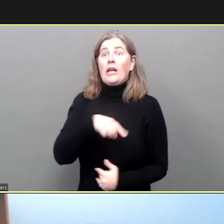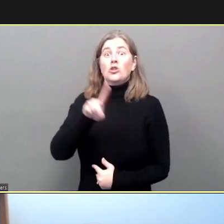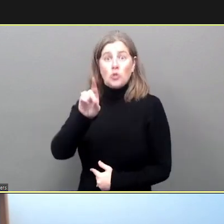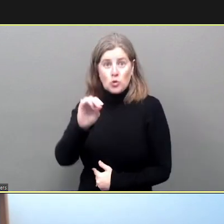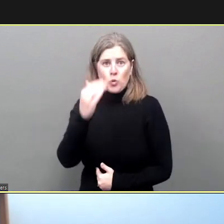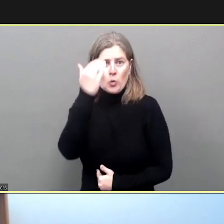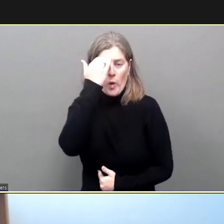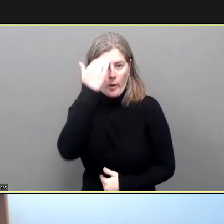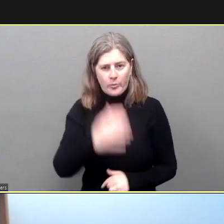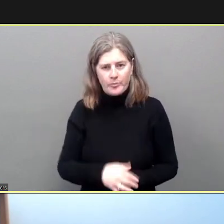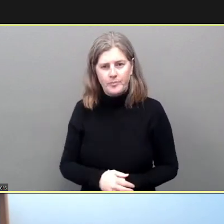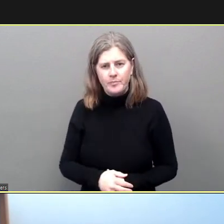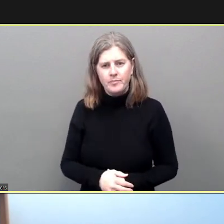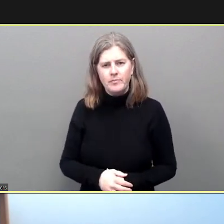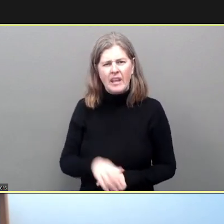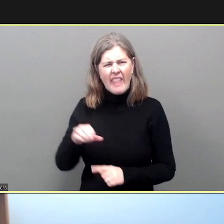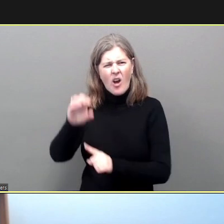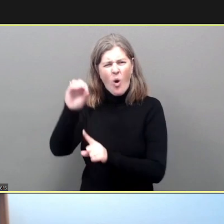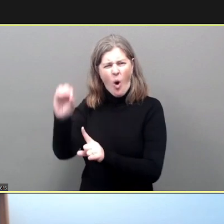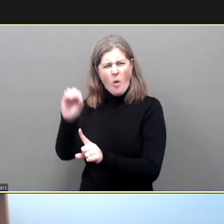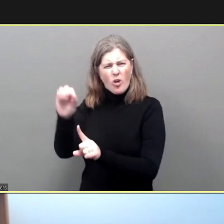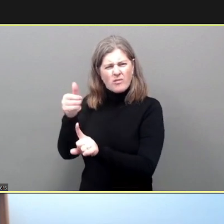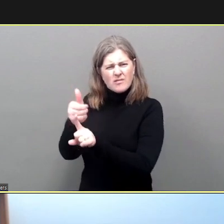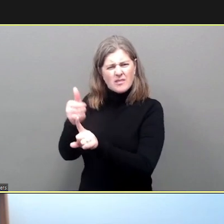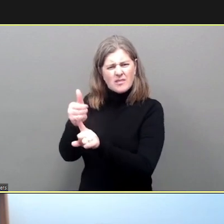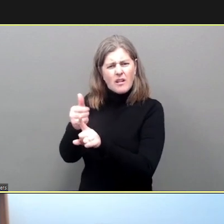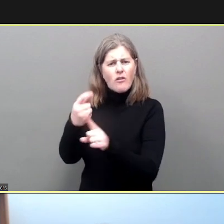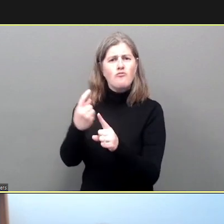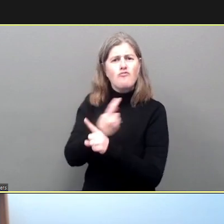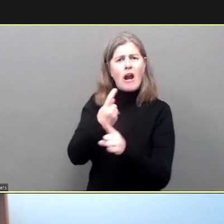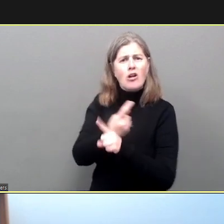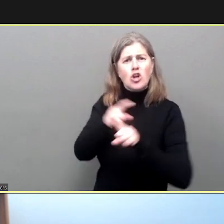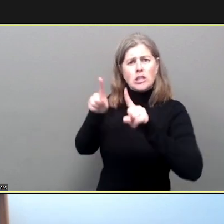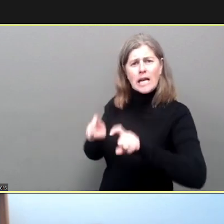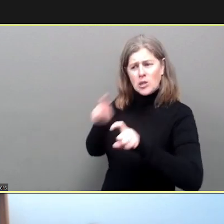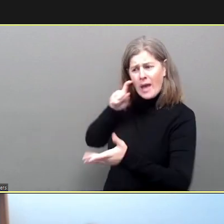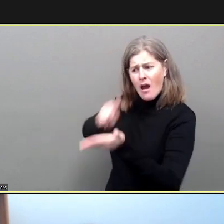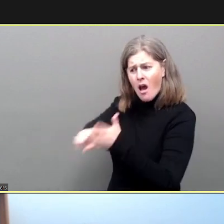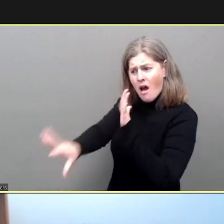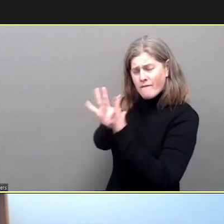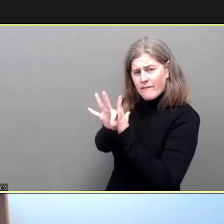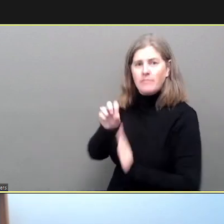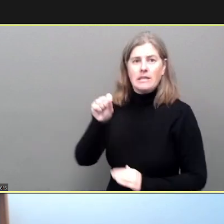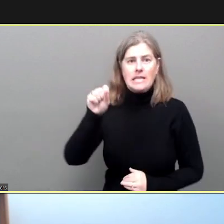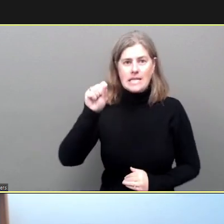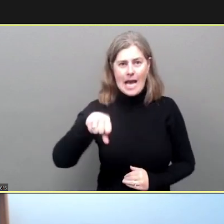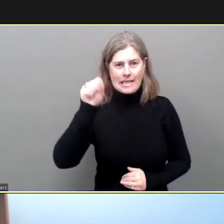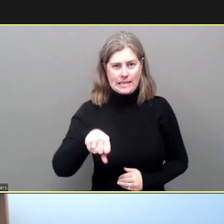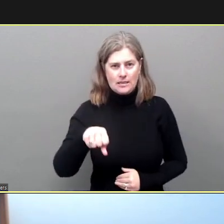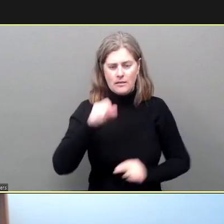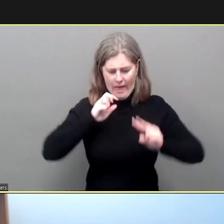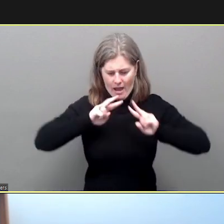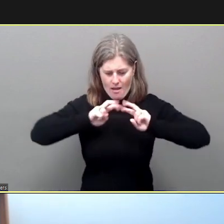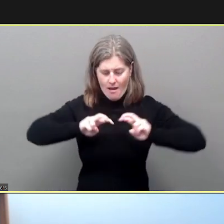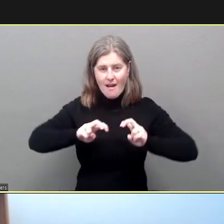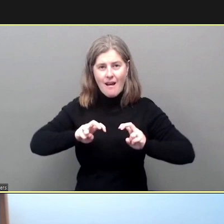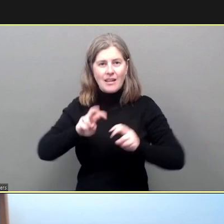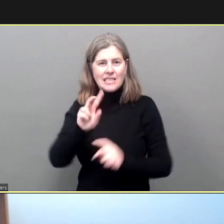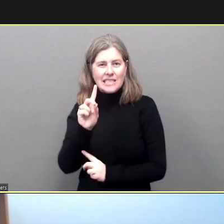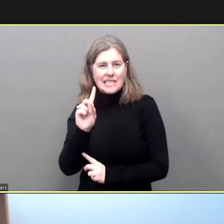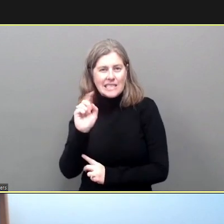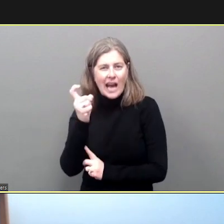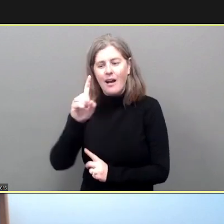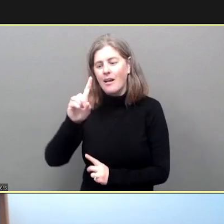So is this variant detected by routine testing? Yes. So the diagnostic accuracy of